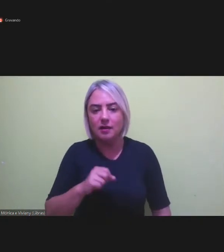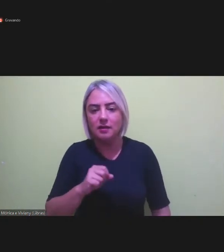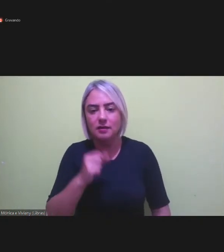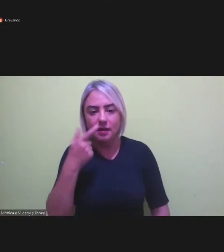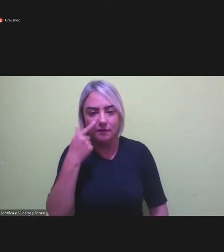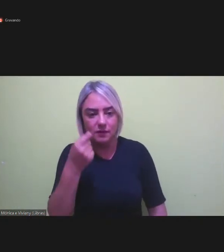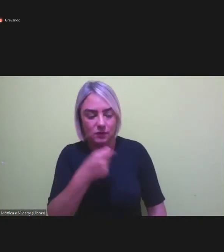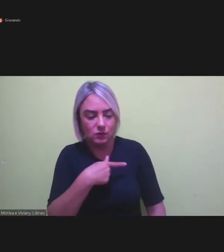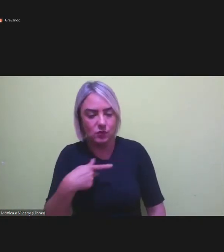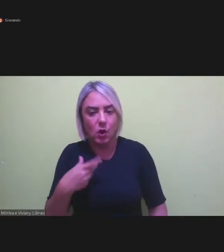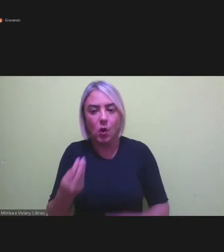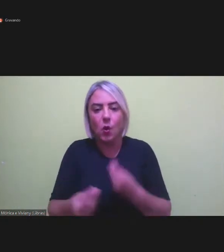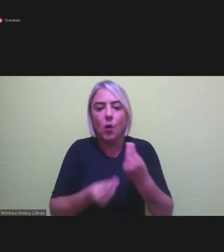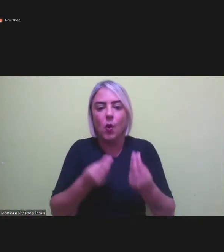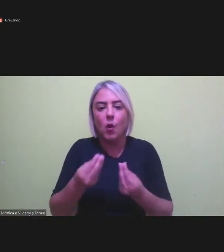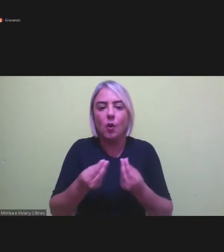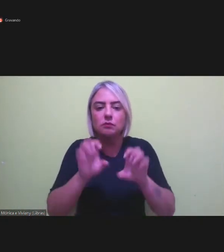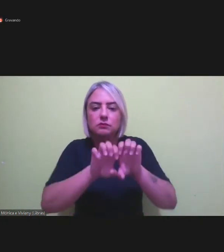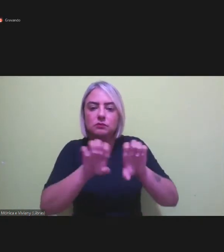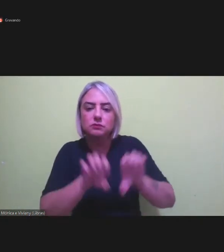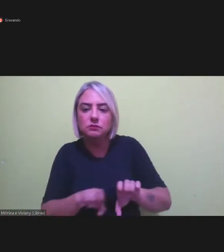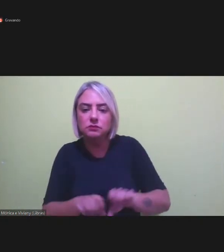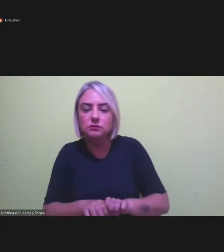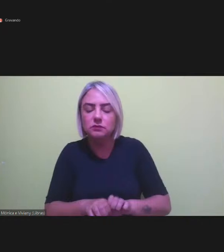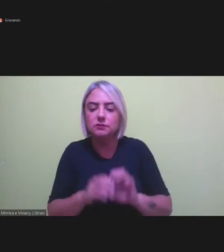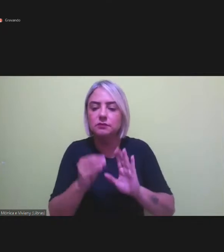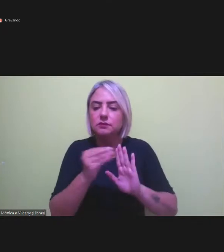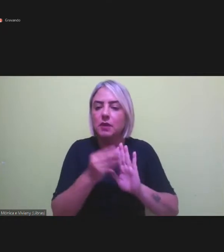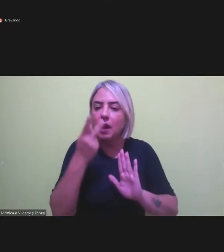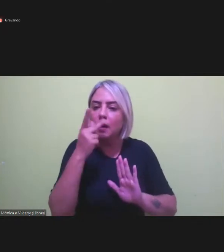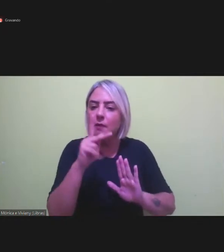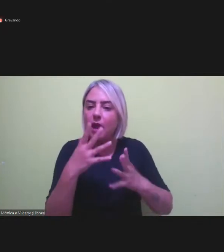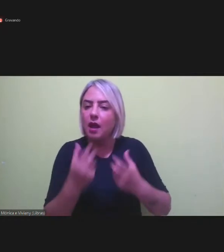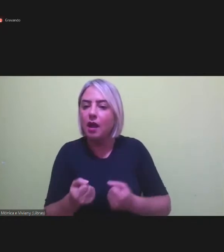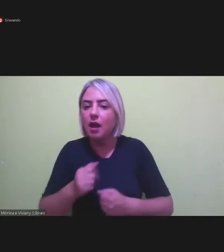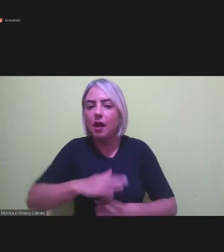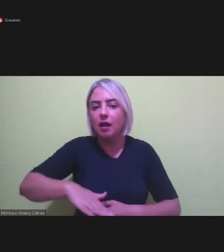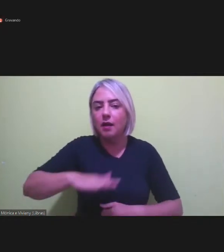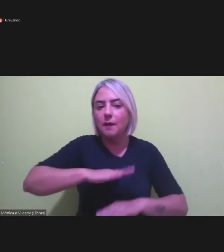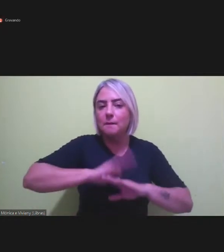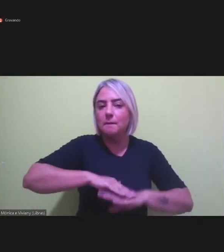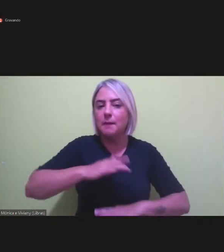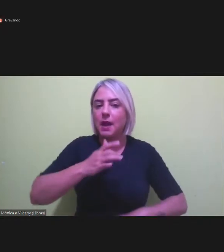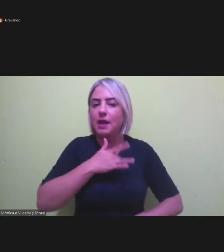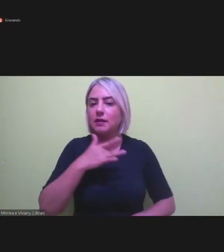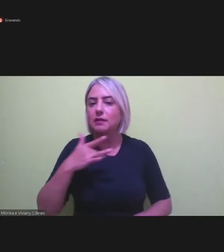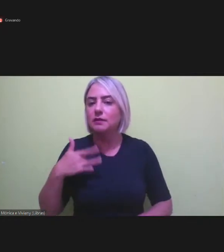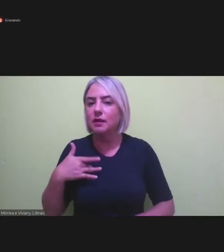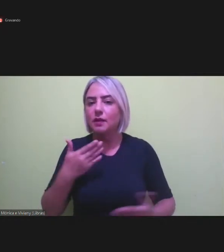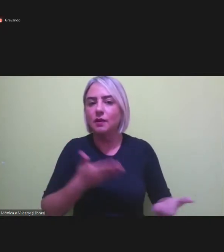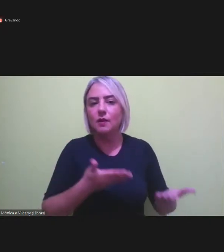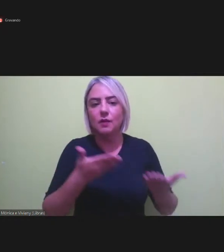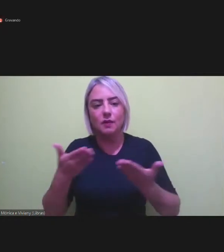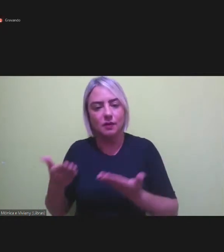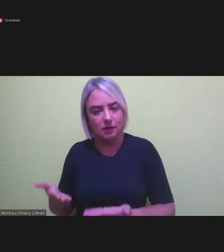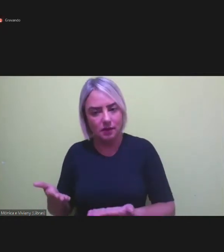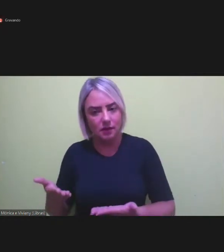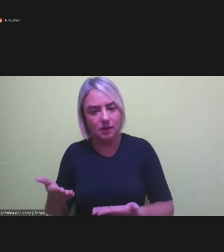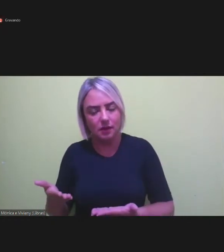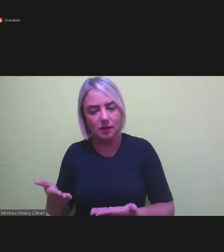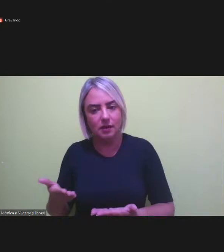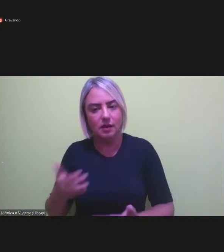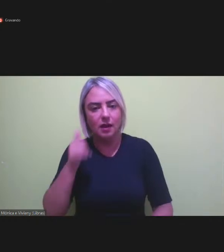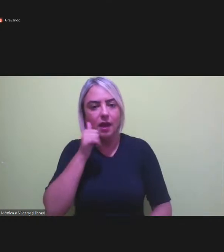healthcare in Portugal. And what were the measures that were structured for a better